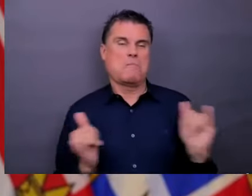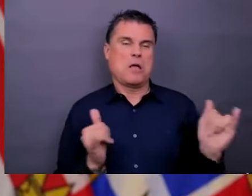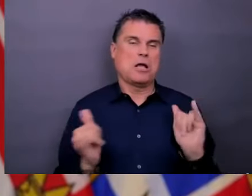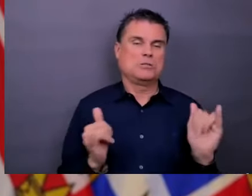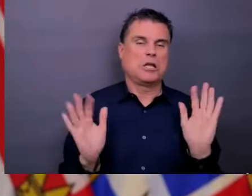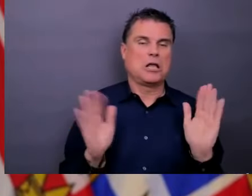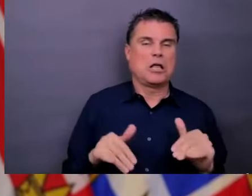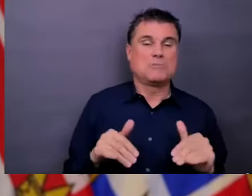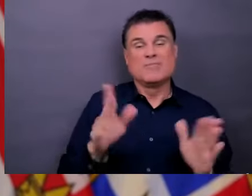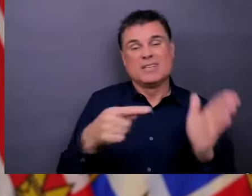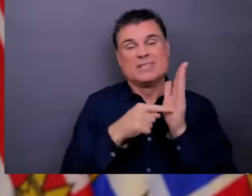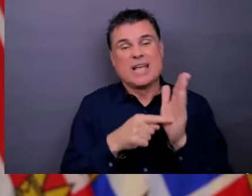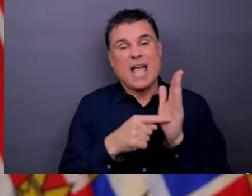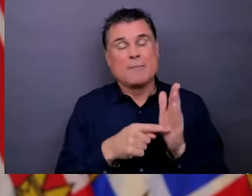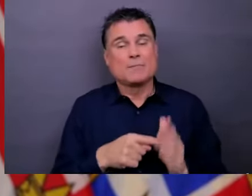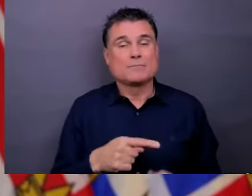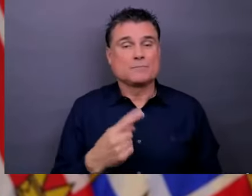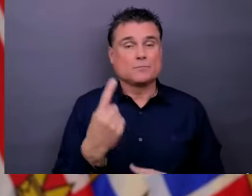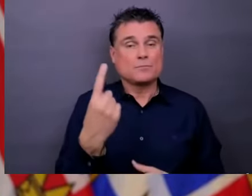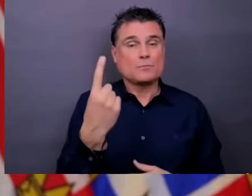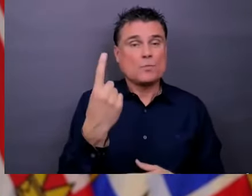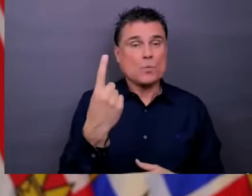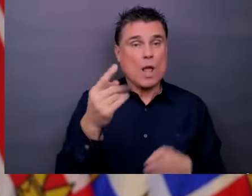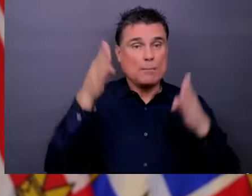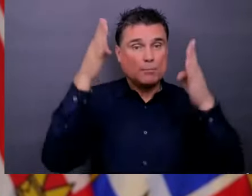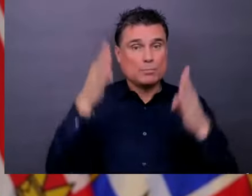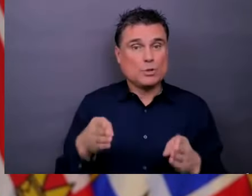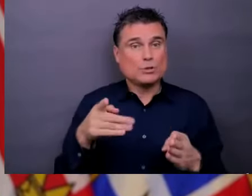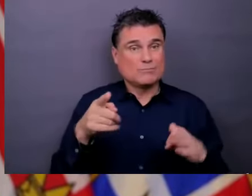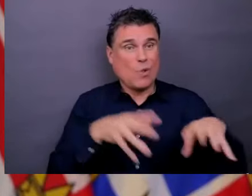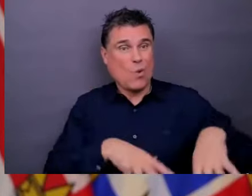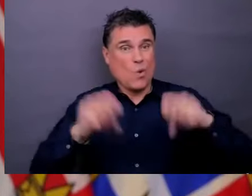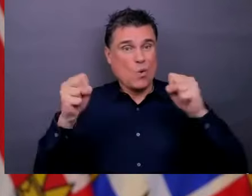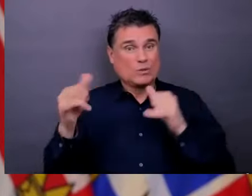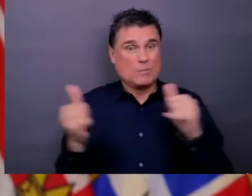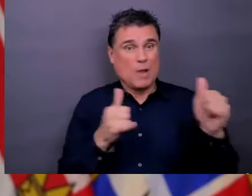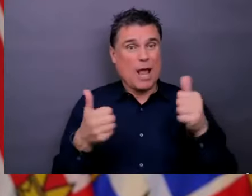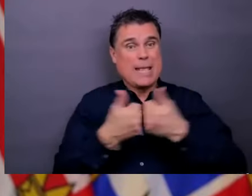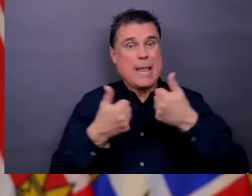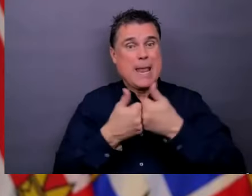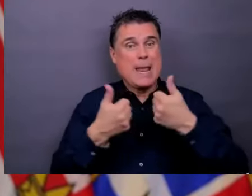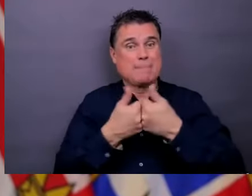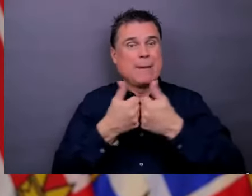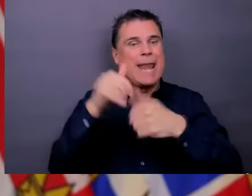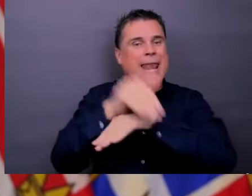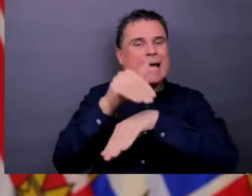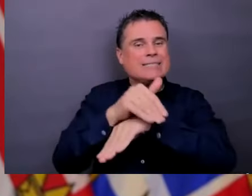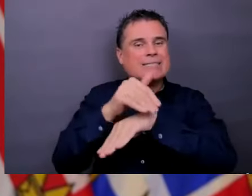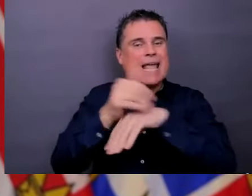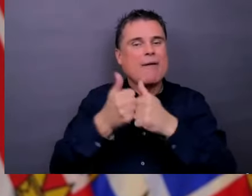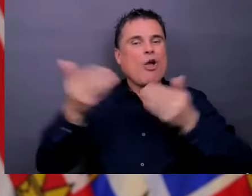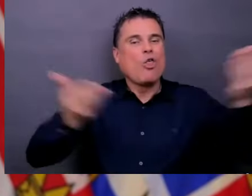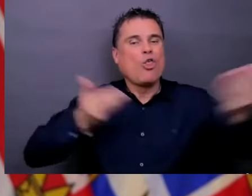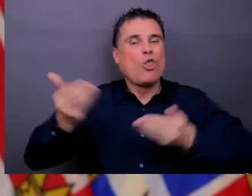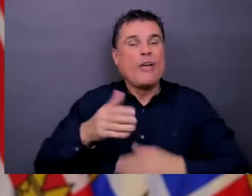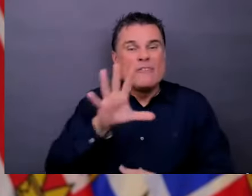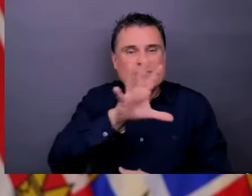night where there was 50 people in an establishment that should not have been having a games night, and that 15 people from